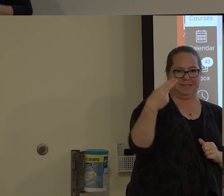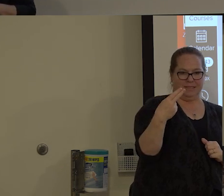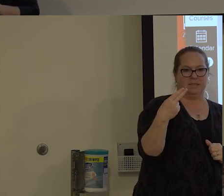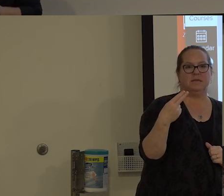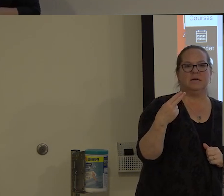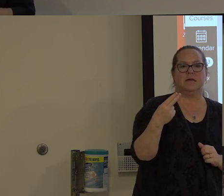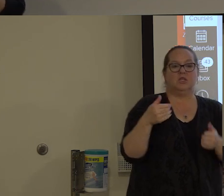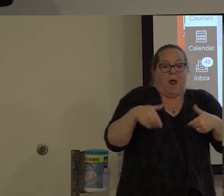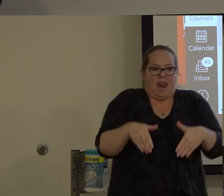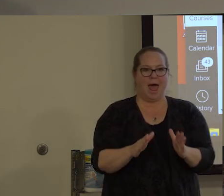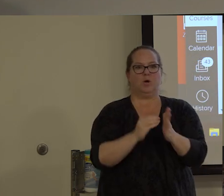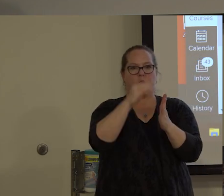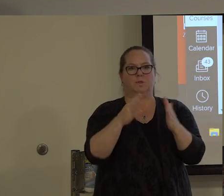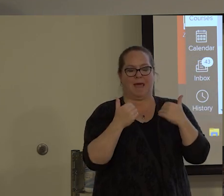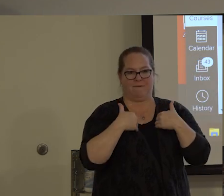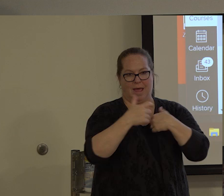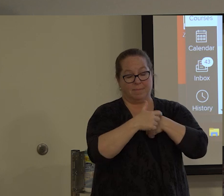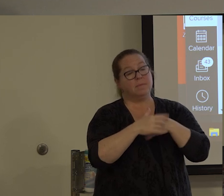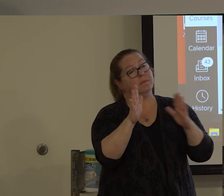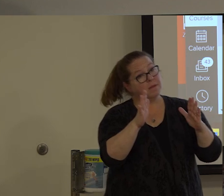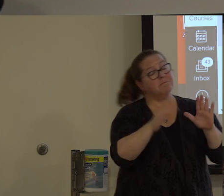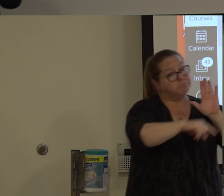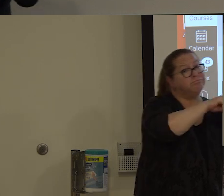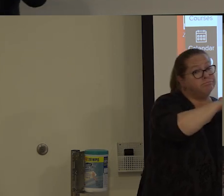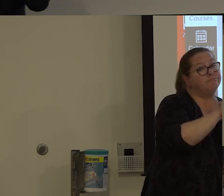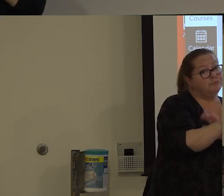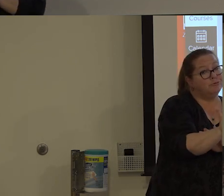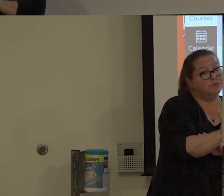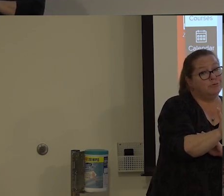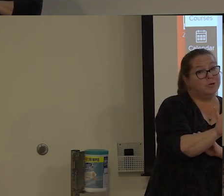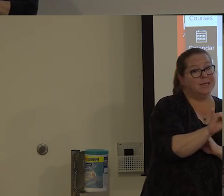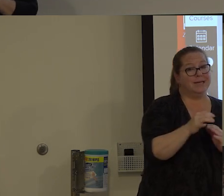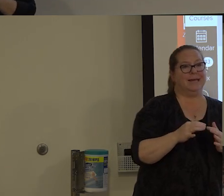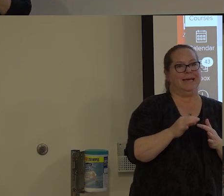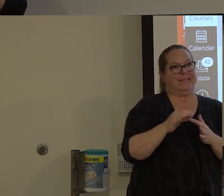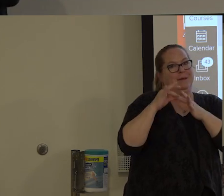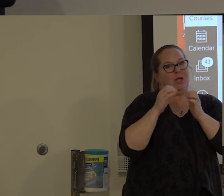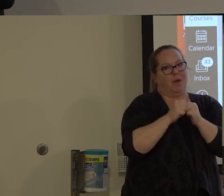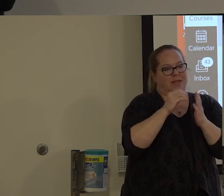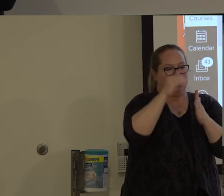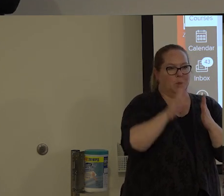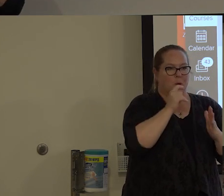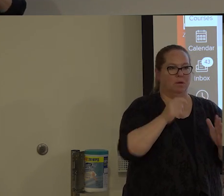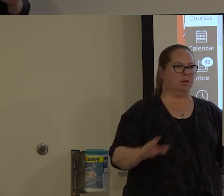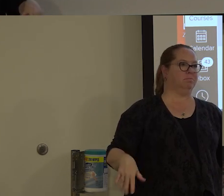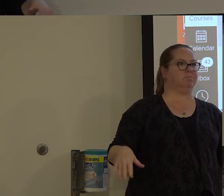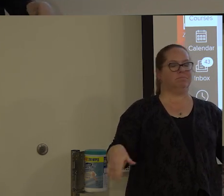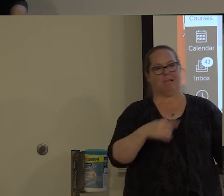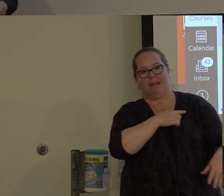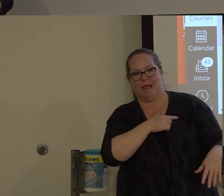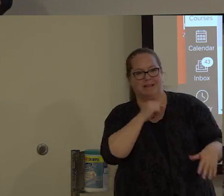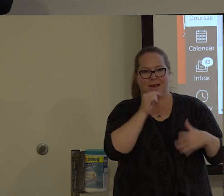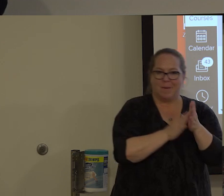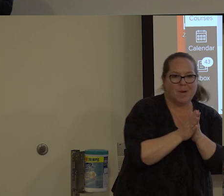allows students to have time, though there are pitfalls as well, particularly for the unmotivated learner. I'm going